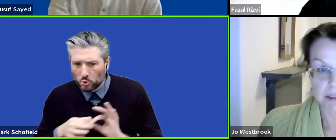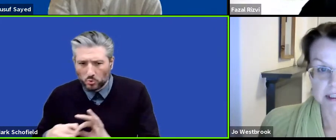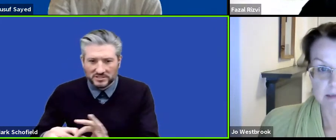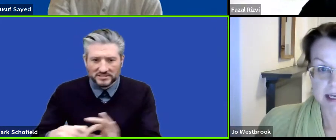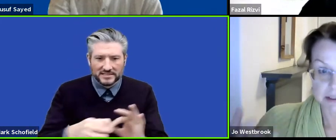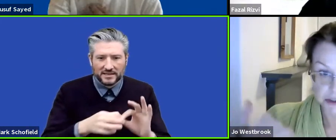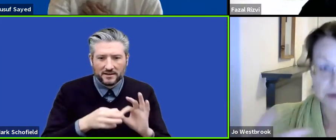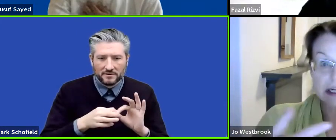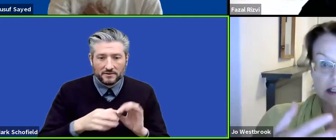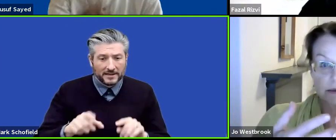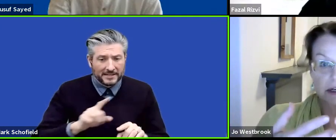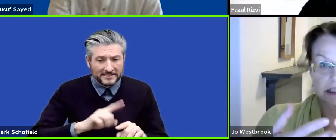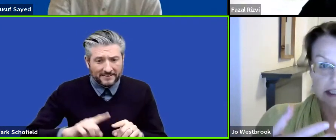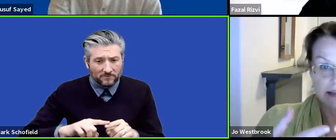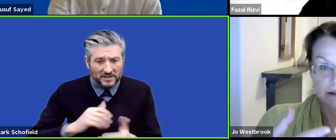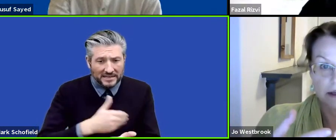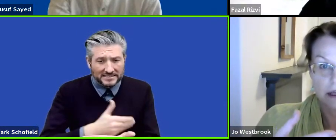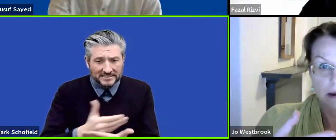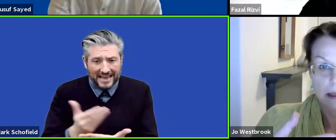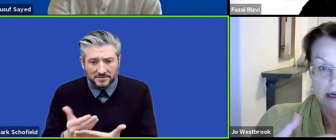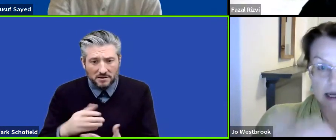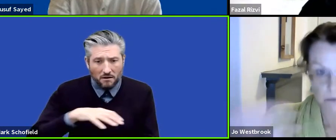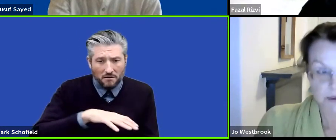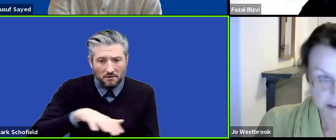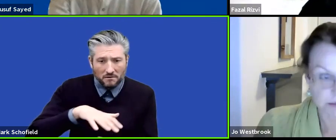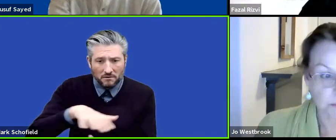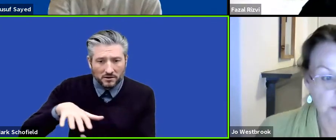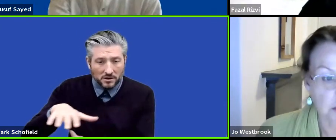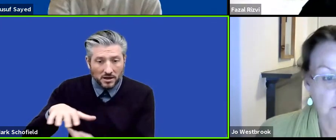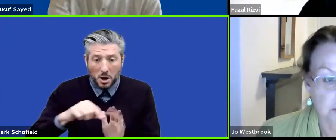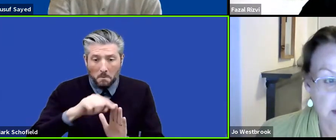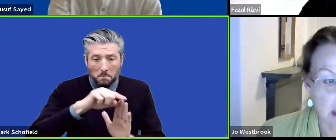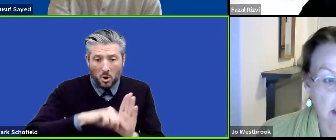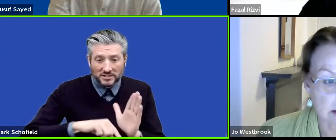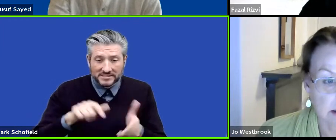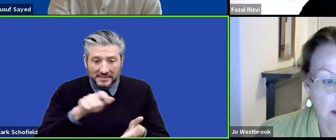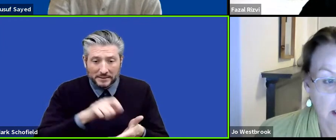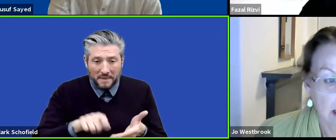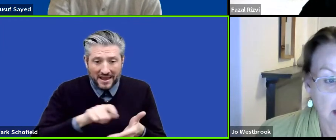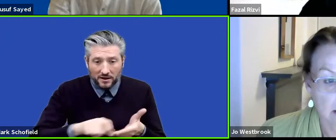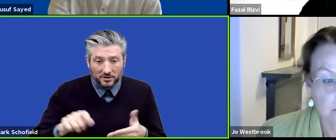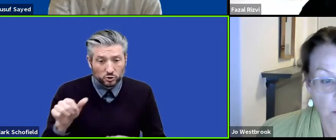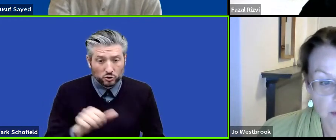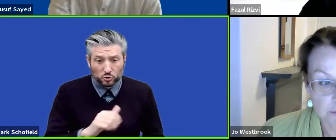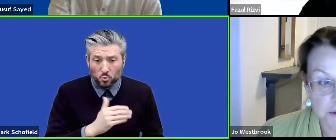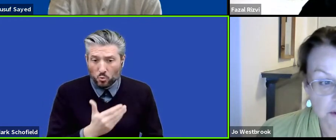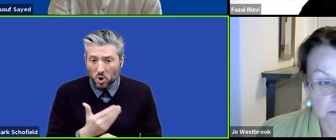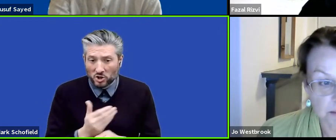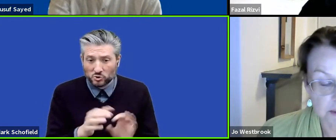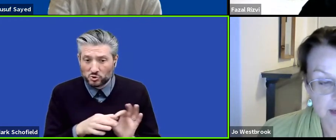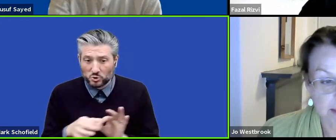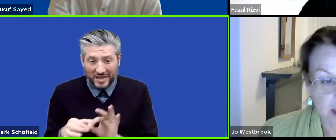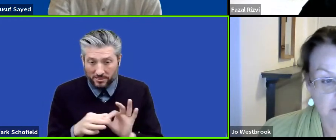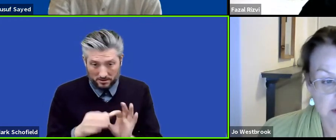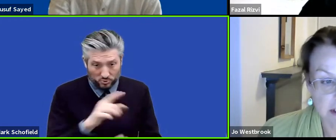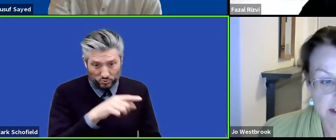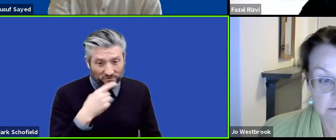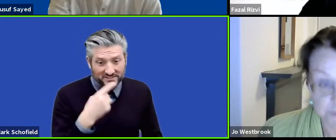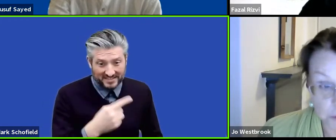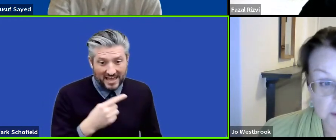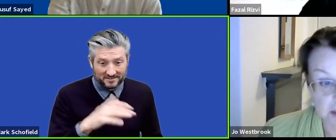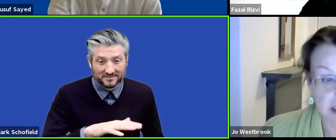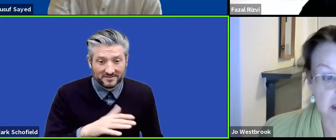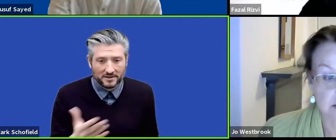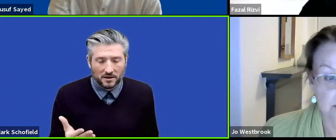ever policymakers do need to work together, which is what you've discussed. Will the future brought about by